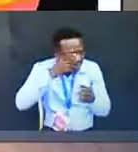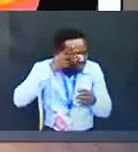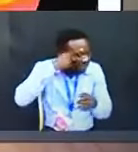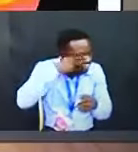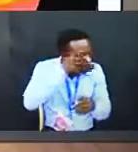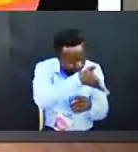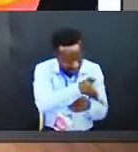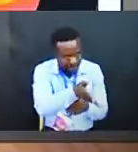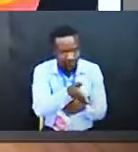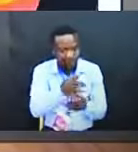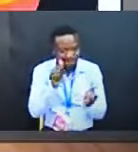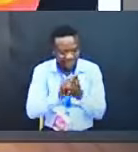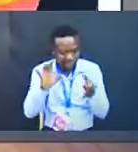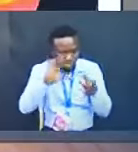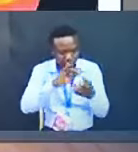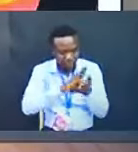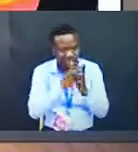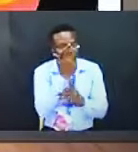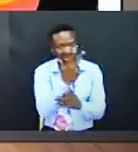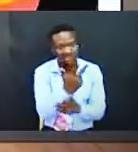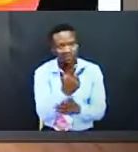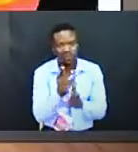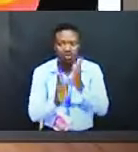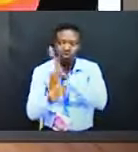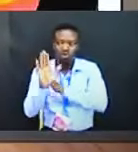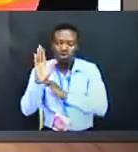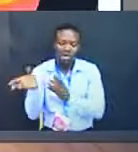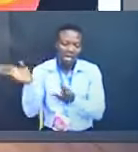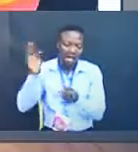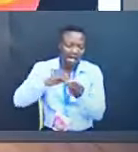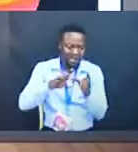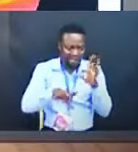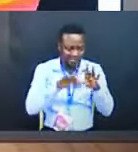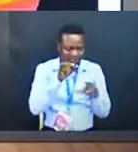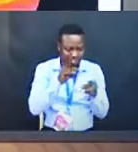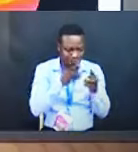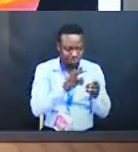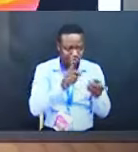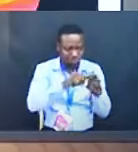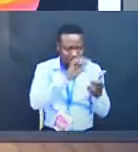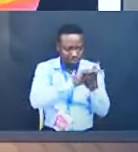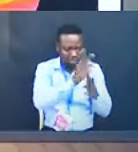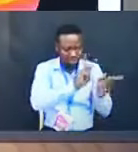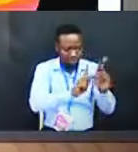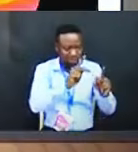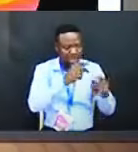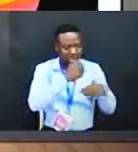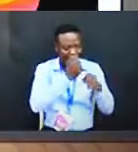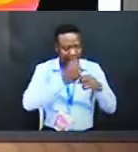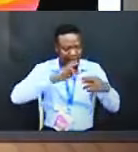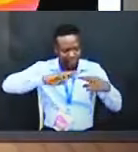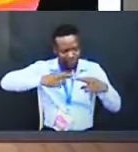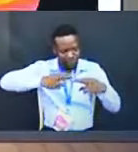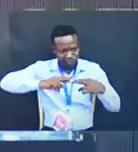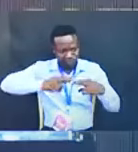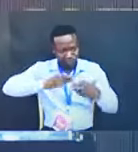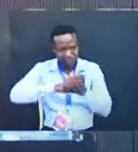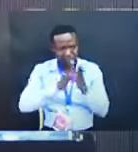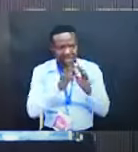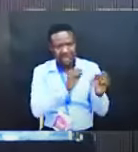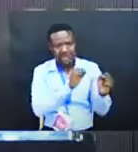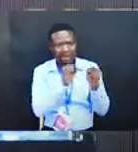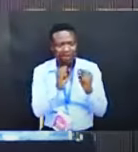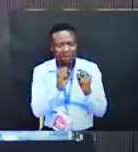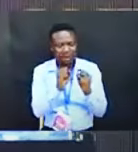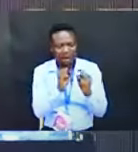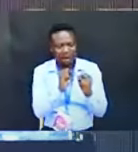God adds the spiritual dimension to the marital relationship and transforms the relationship into a powerhouse of